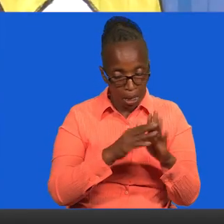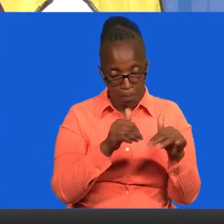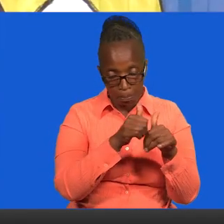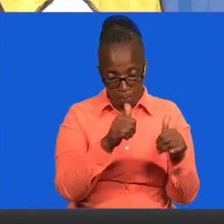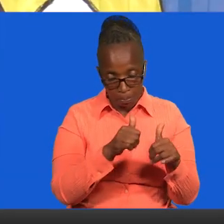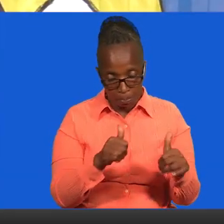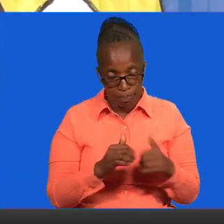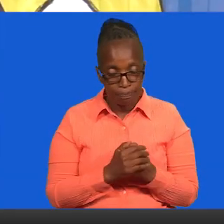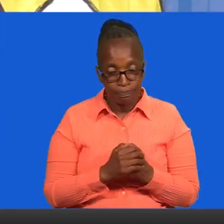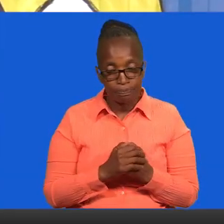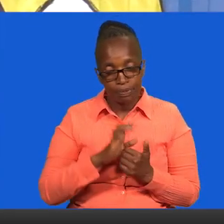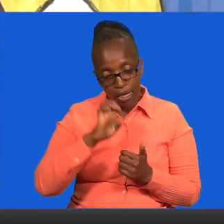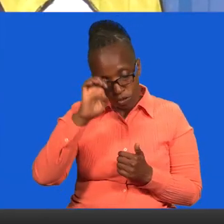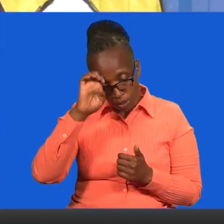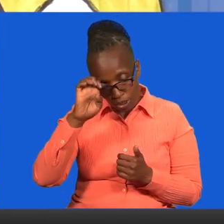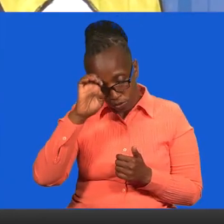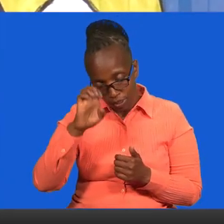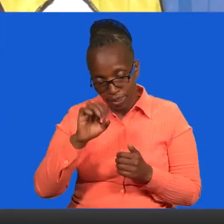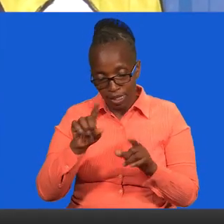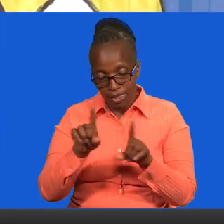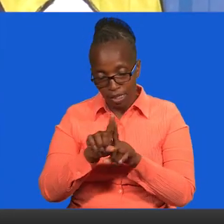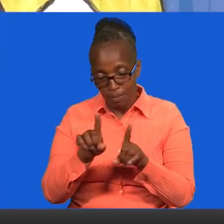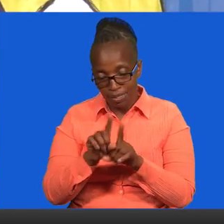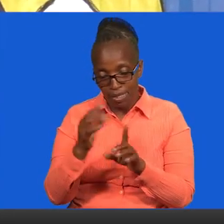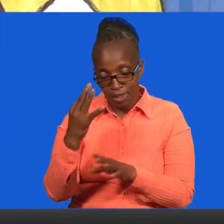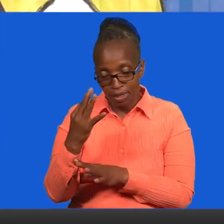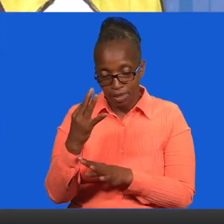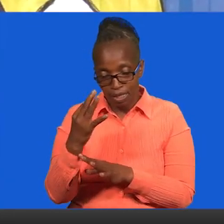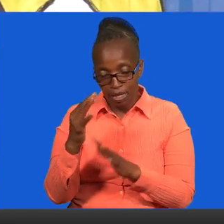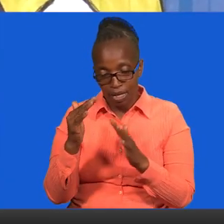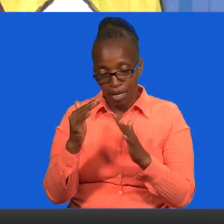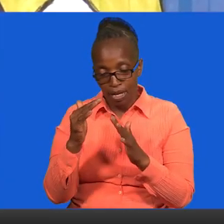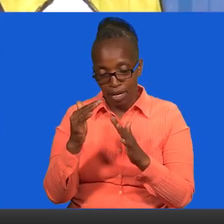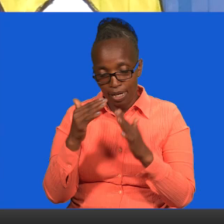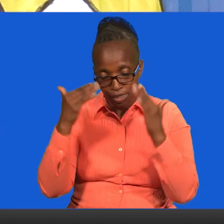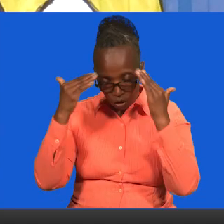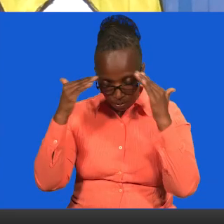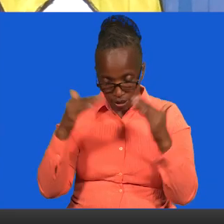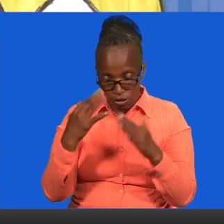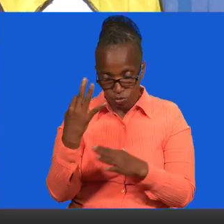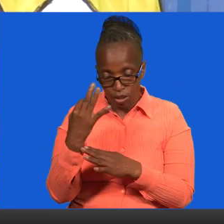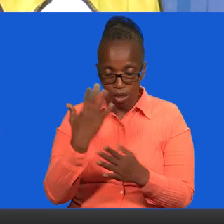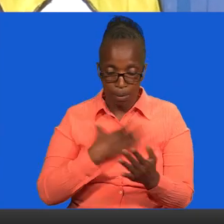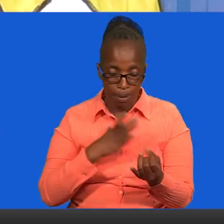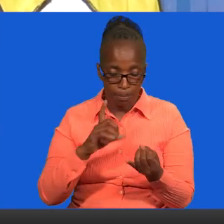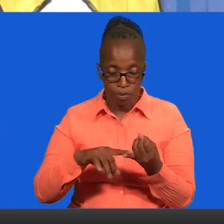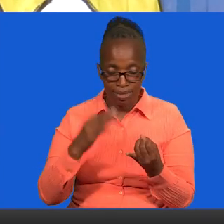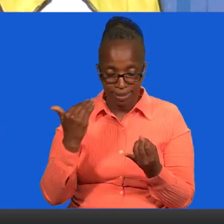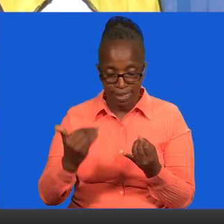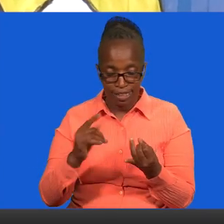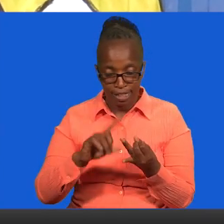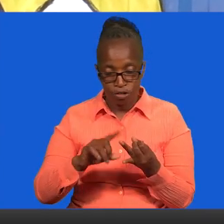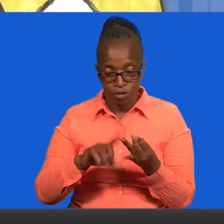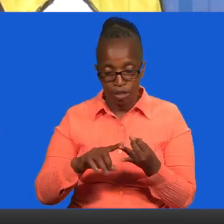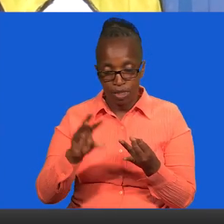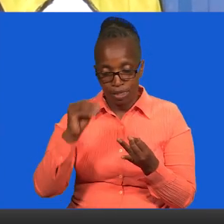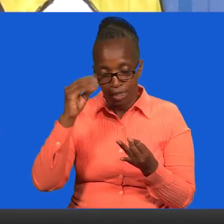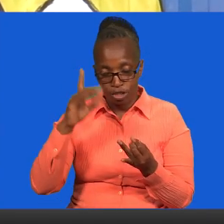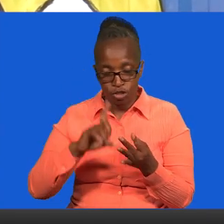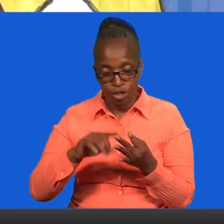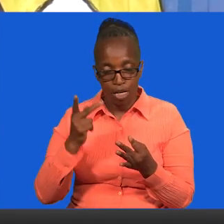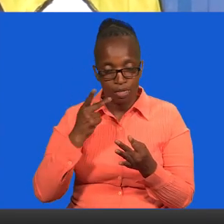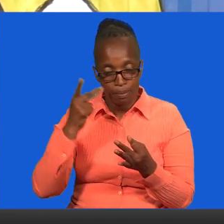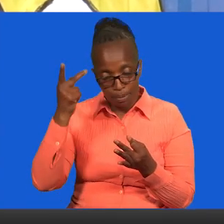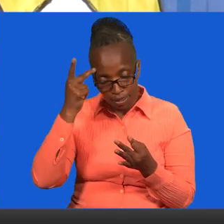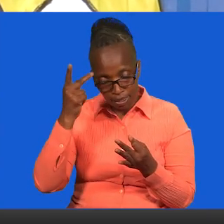believe in Baina that education is like a three-legged stool. There is the child, there is the teacher, and there is the parent.